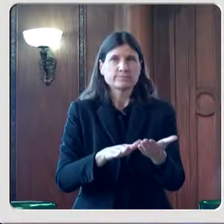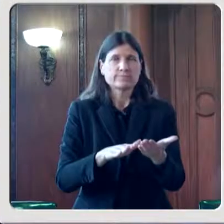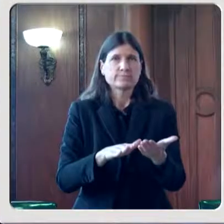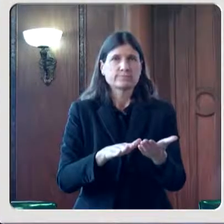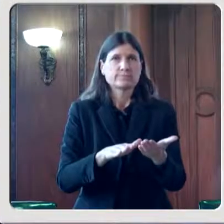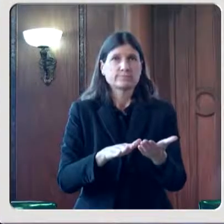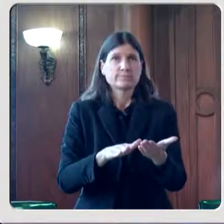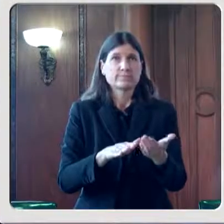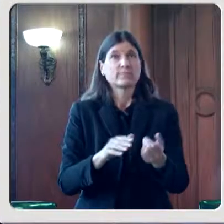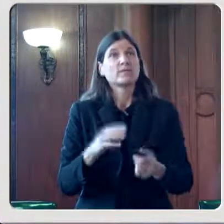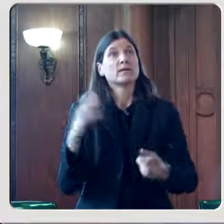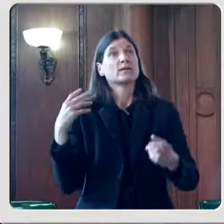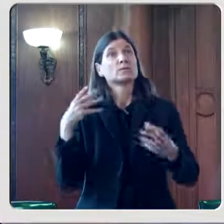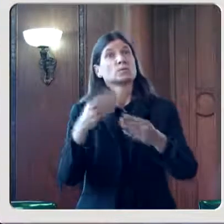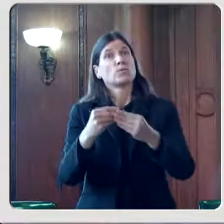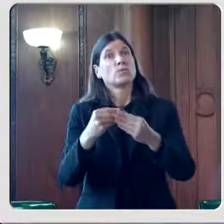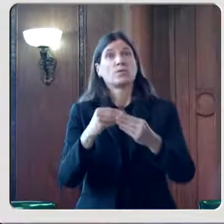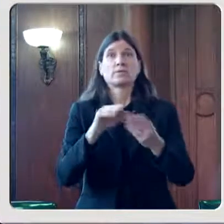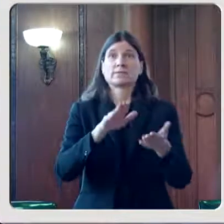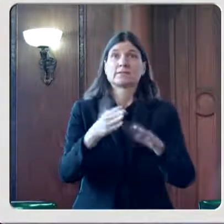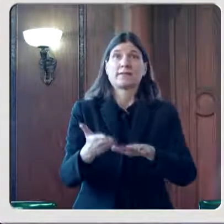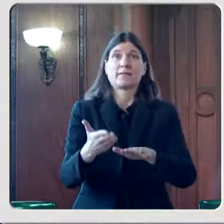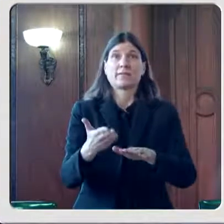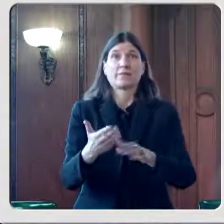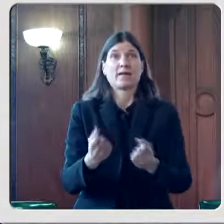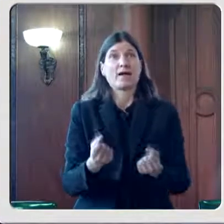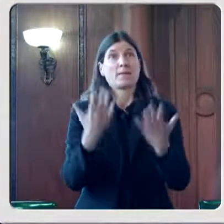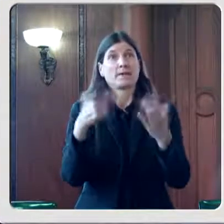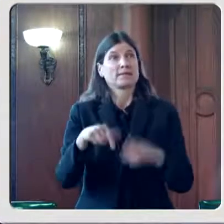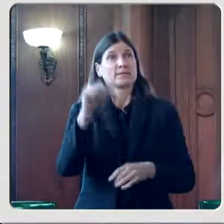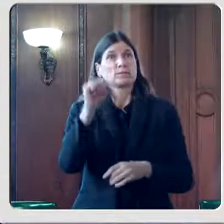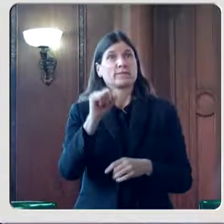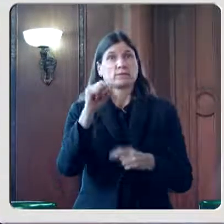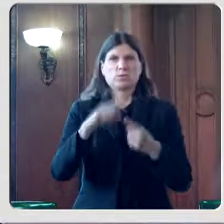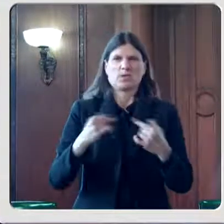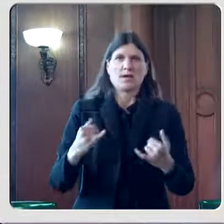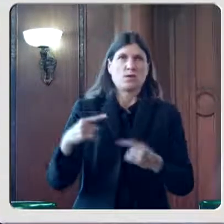Total deaths now in Springfield residents are